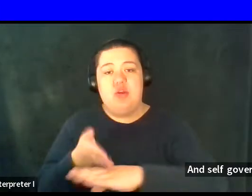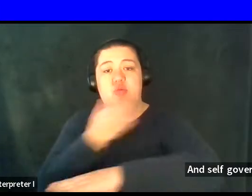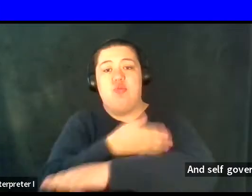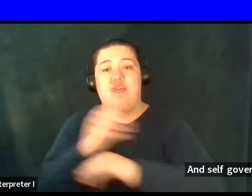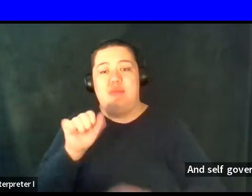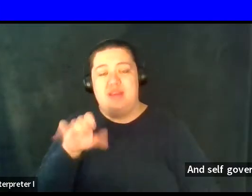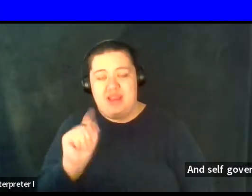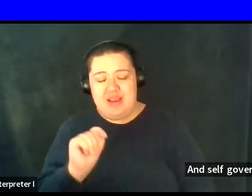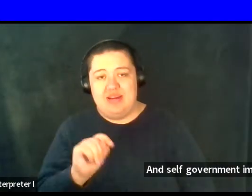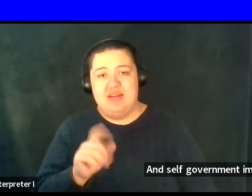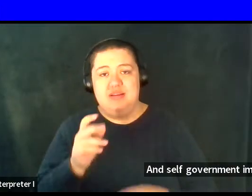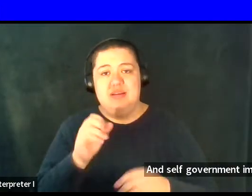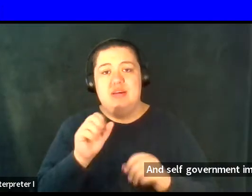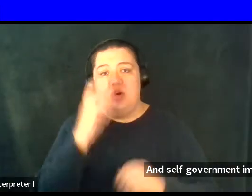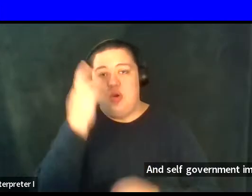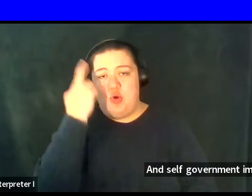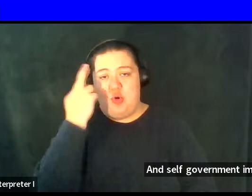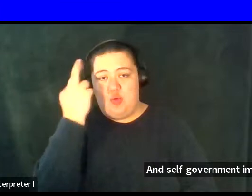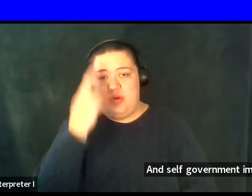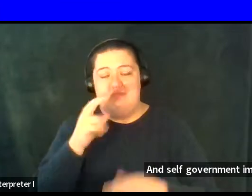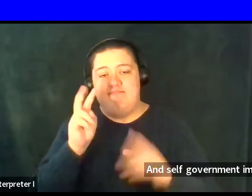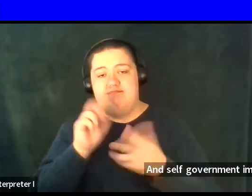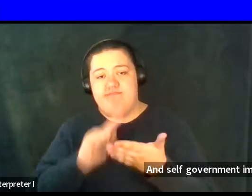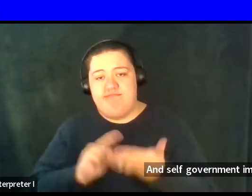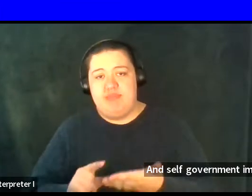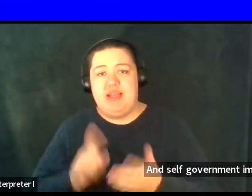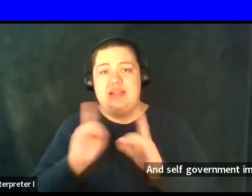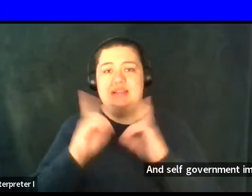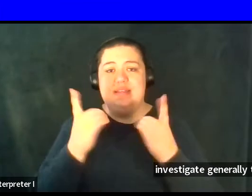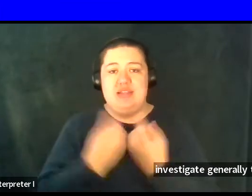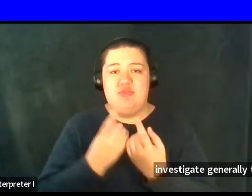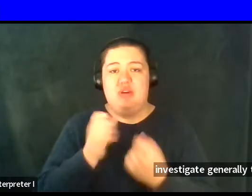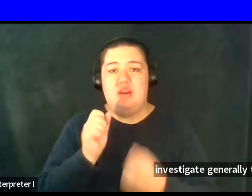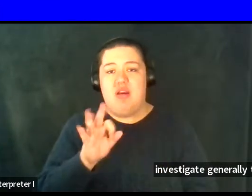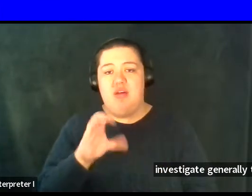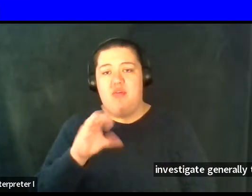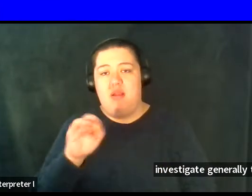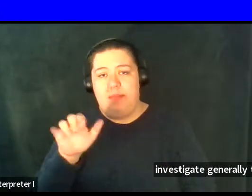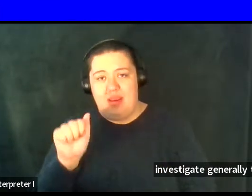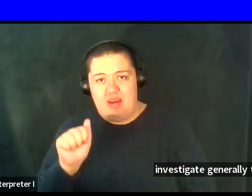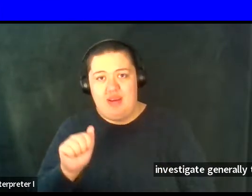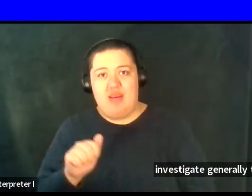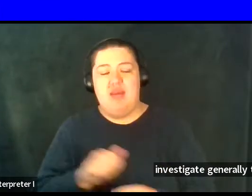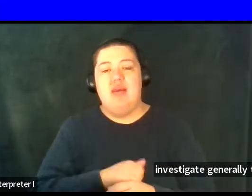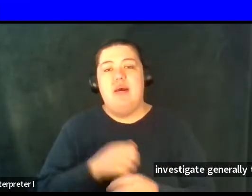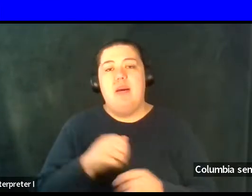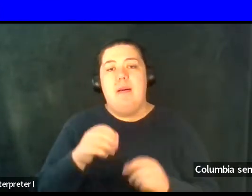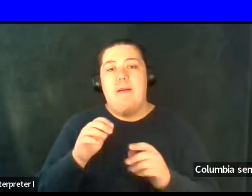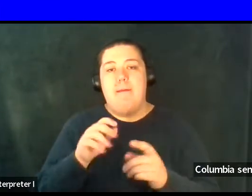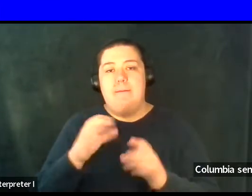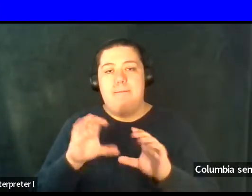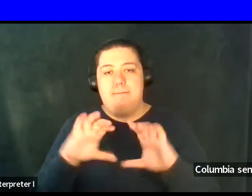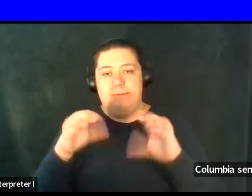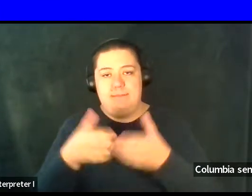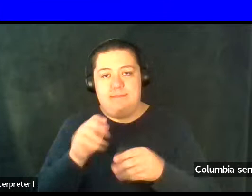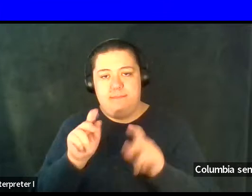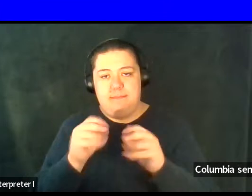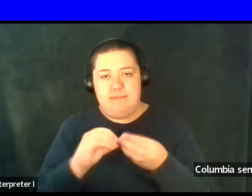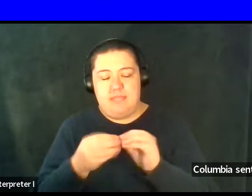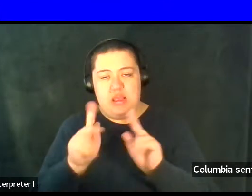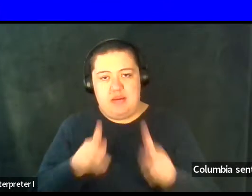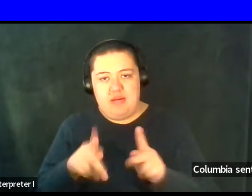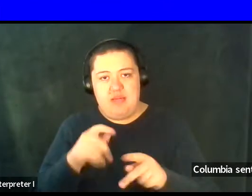to investigate generally the conditions of the District of Columbia sentenced felon population scattered throughout the Bureau of Prisons